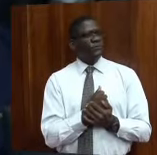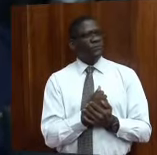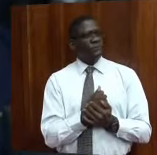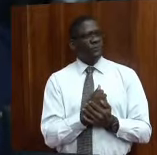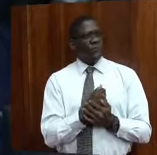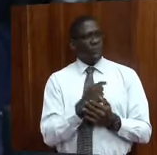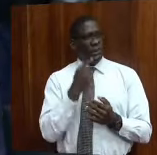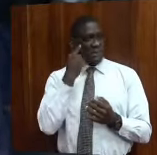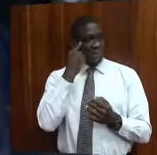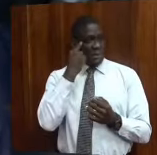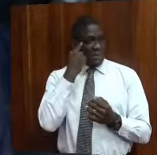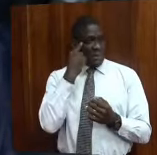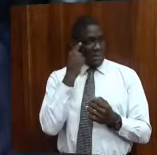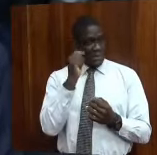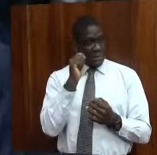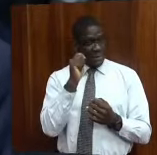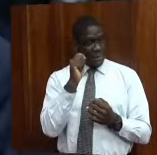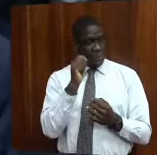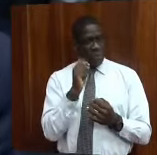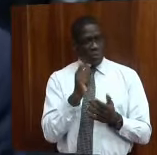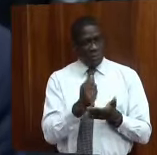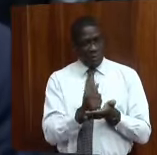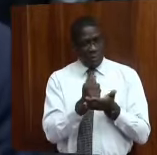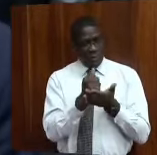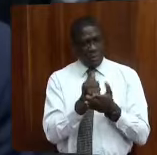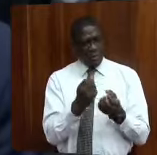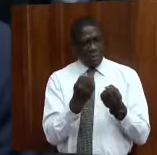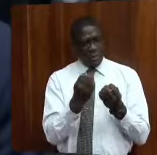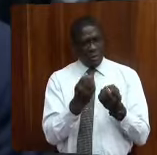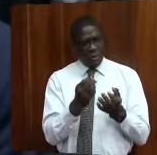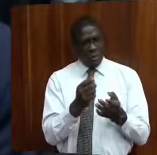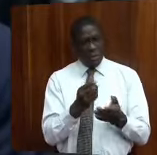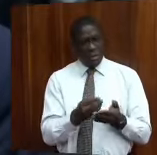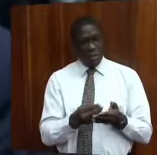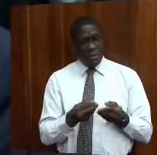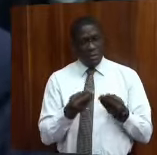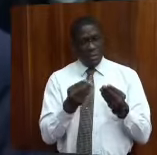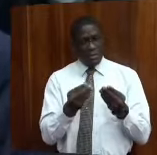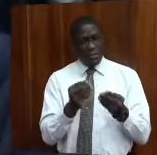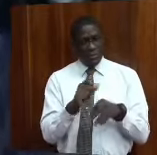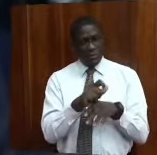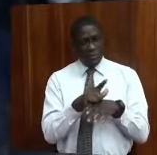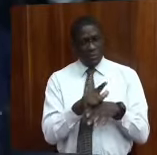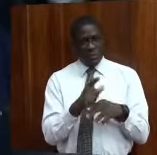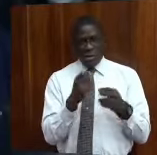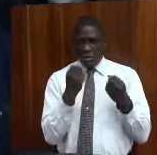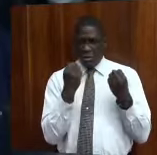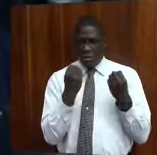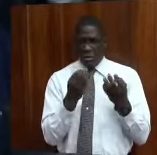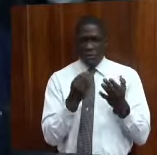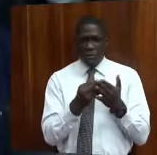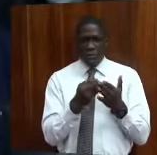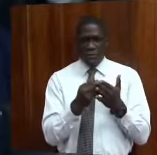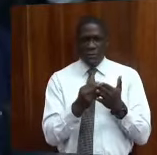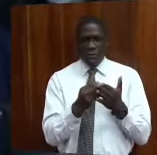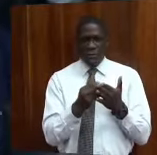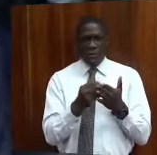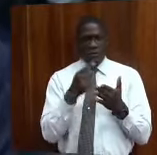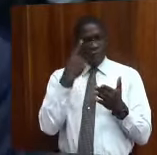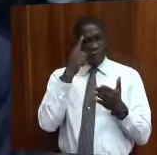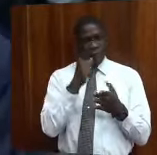representing outstanding amounts to be disbursed from existing, and 173.69 million from loans to be incurred during